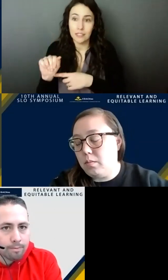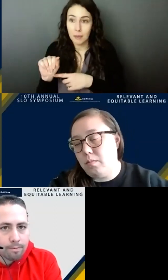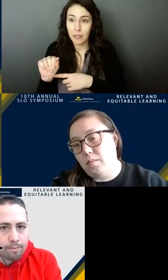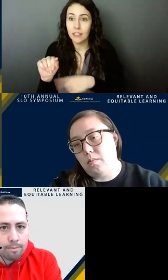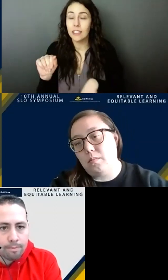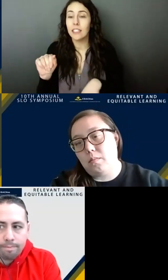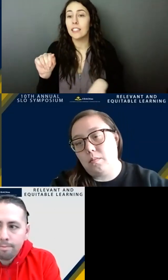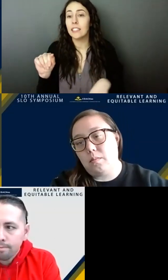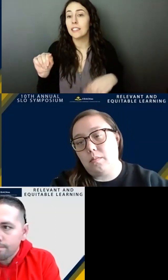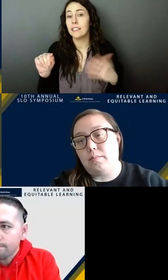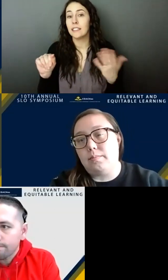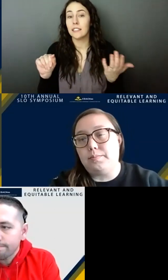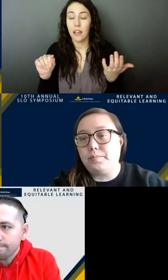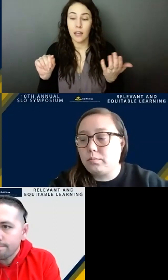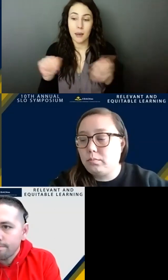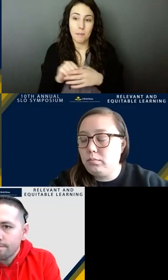disabilities.